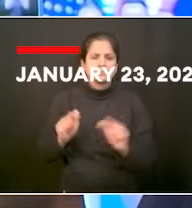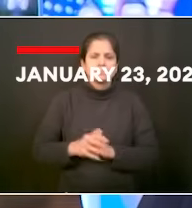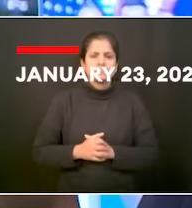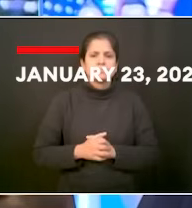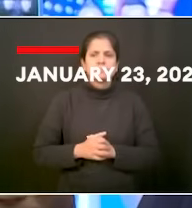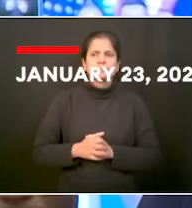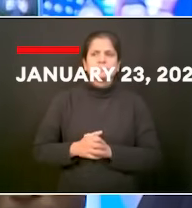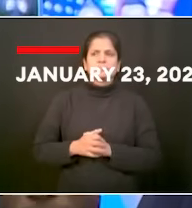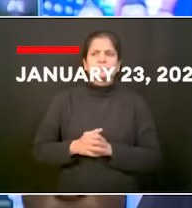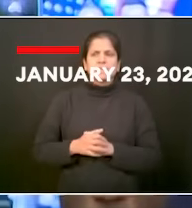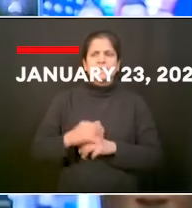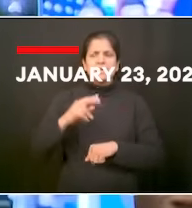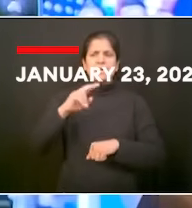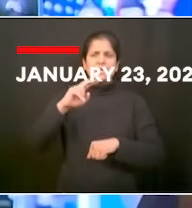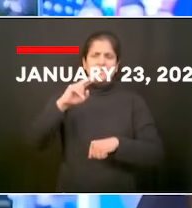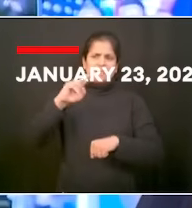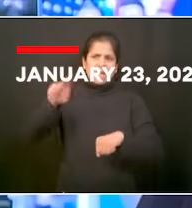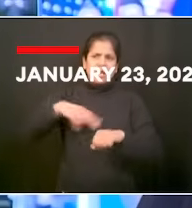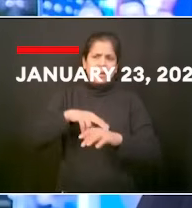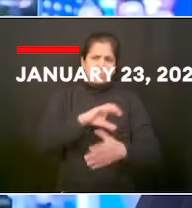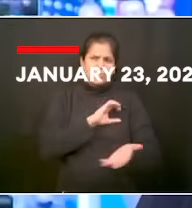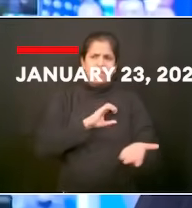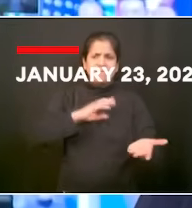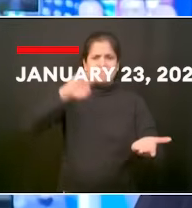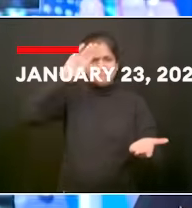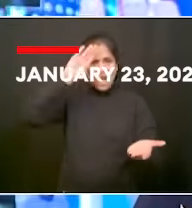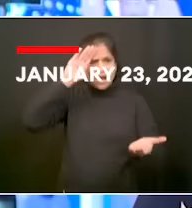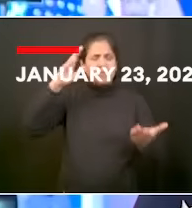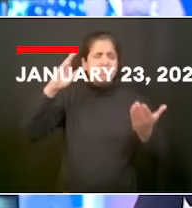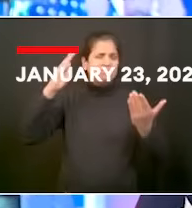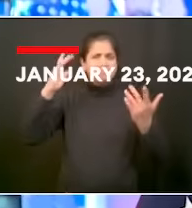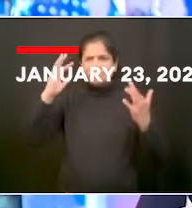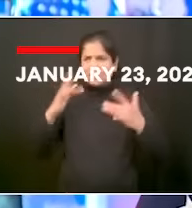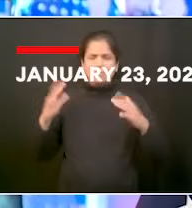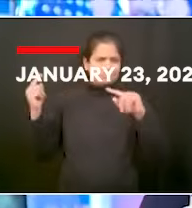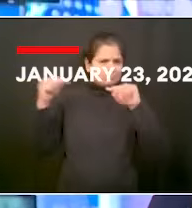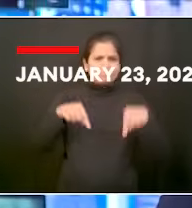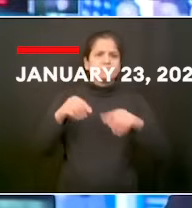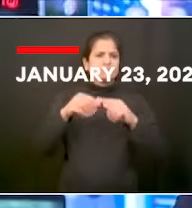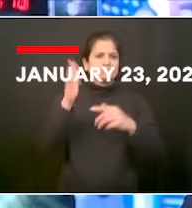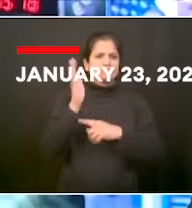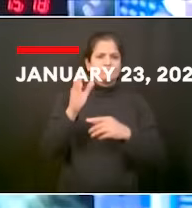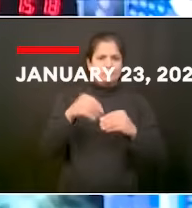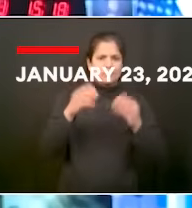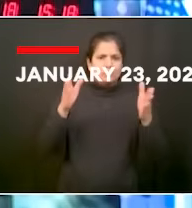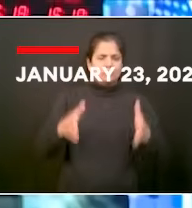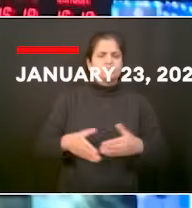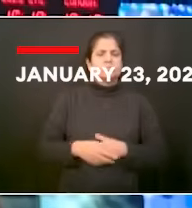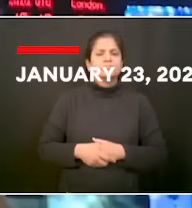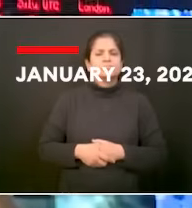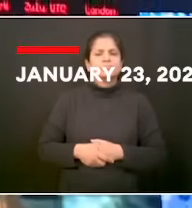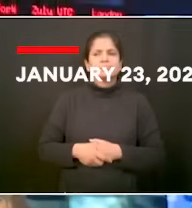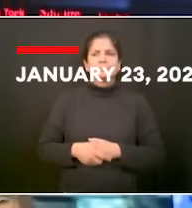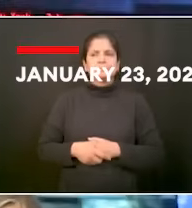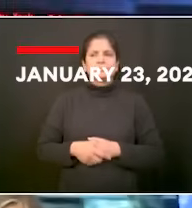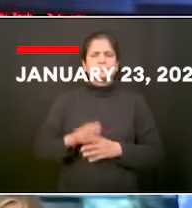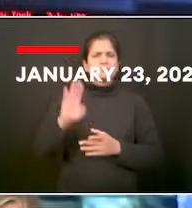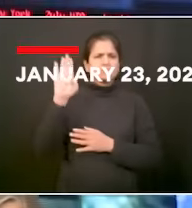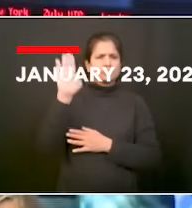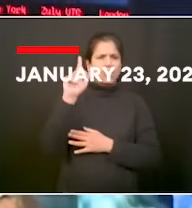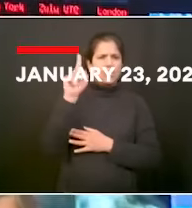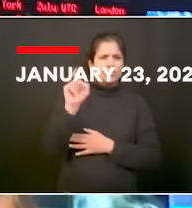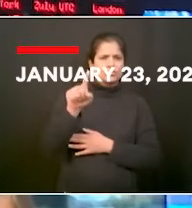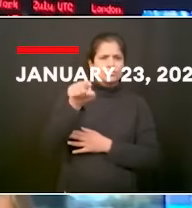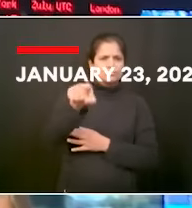Yeah. For the stress tests on the virtual school system, are you saying there's been no